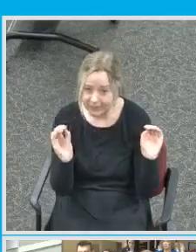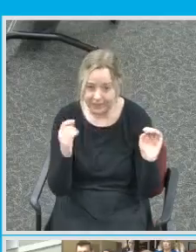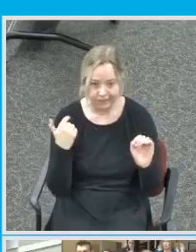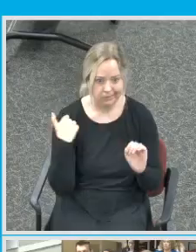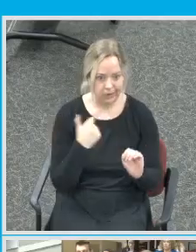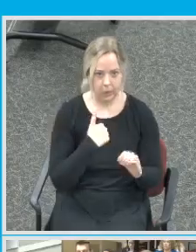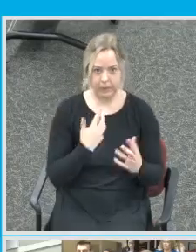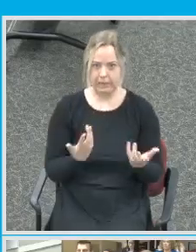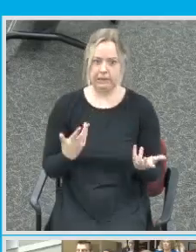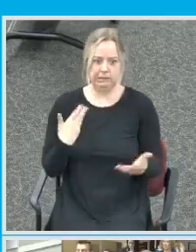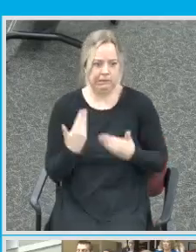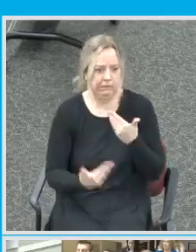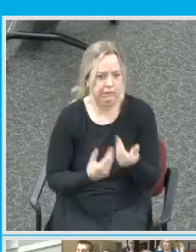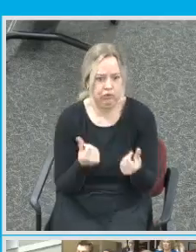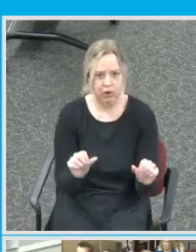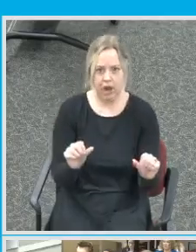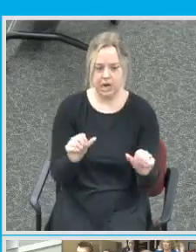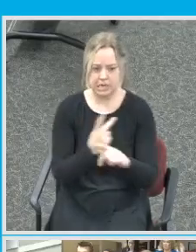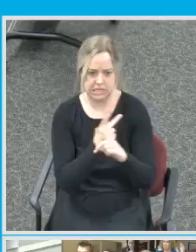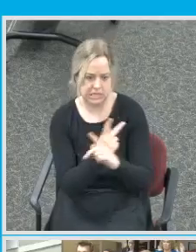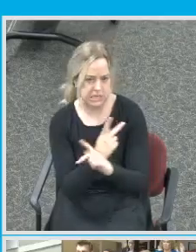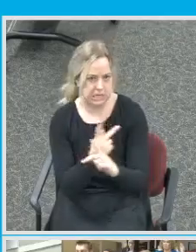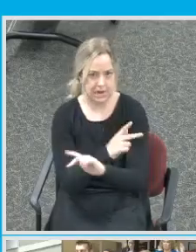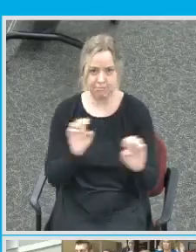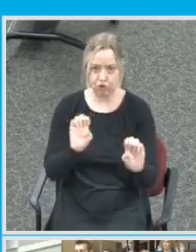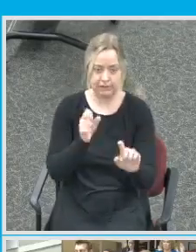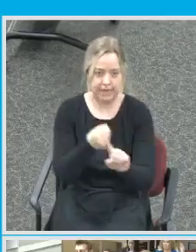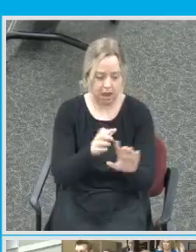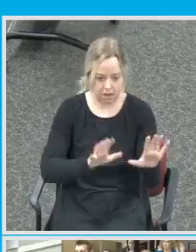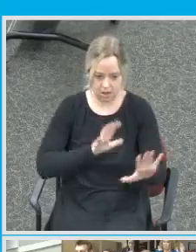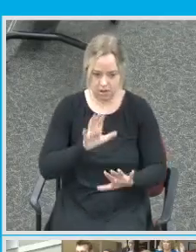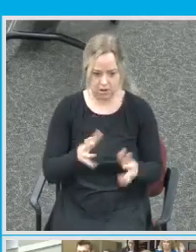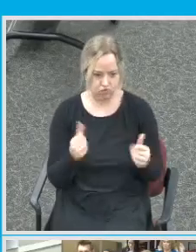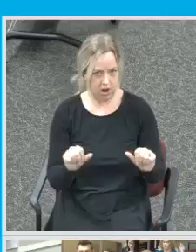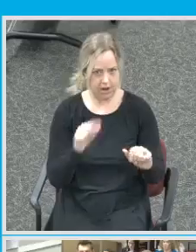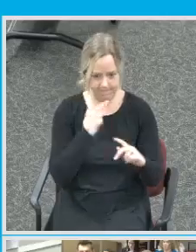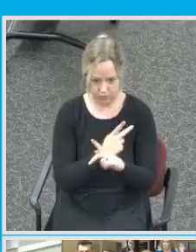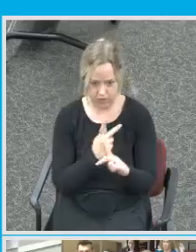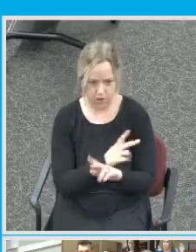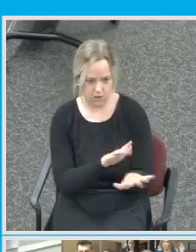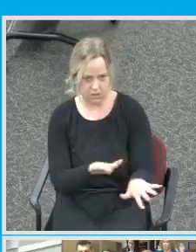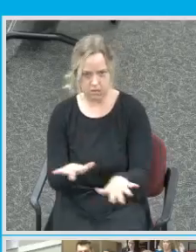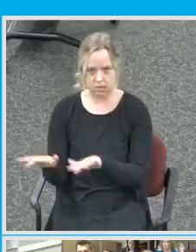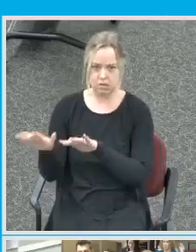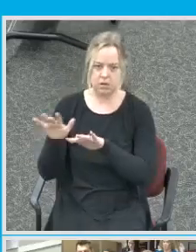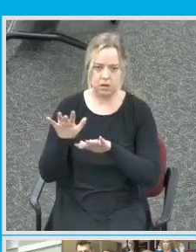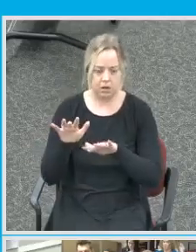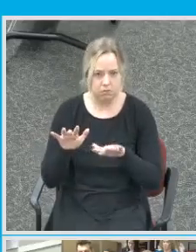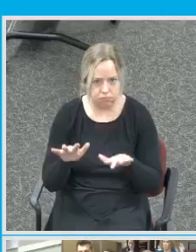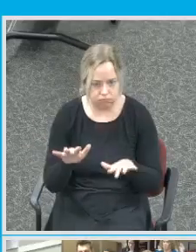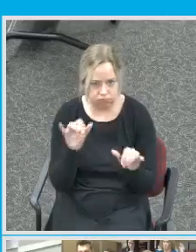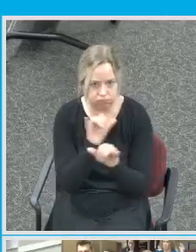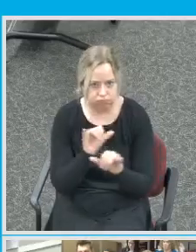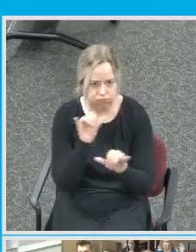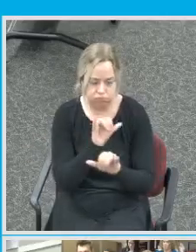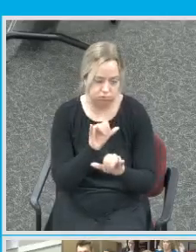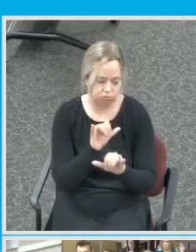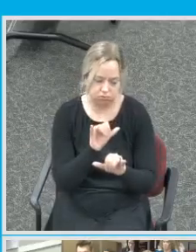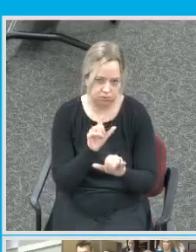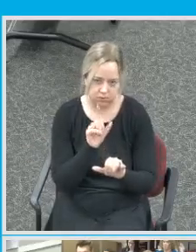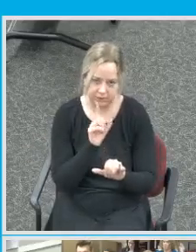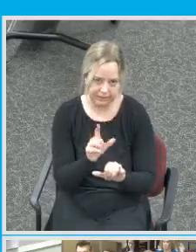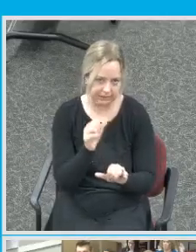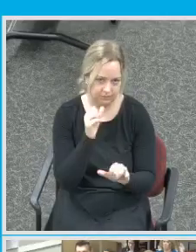seat of our pants. Emergency happened and we picked up the phone and tried to establish relationships on the fly. That didn't work well. And